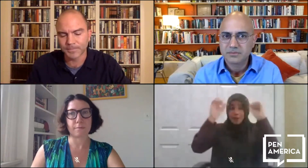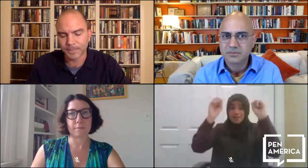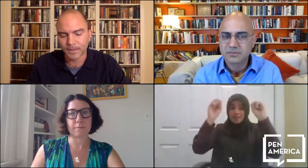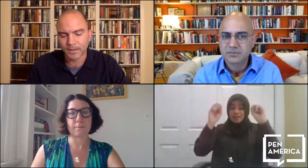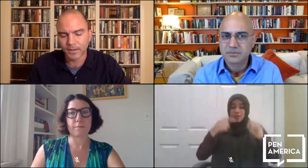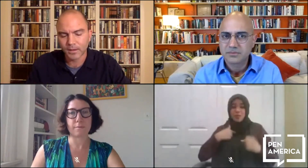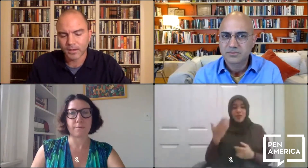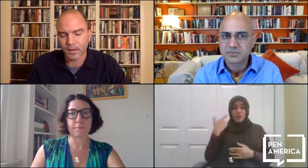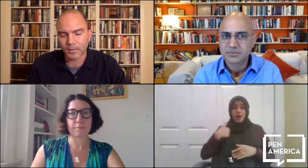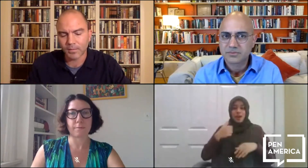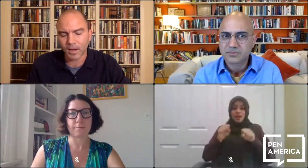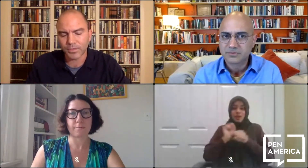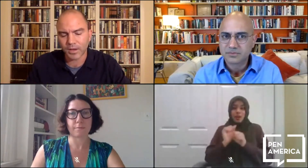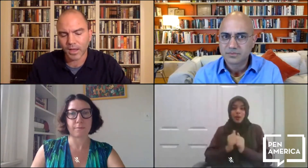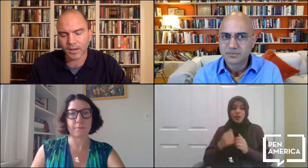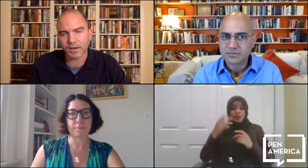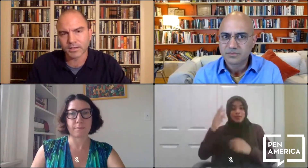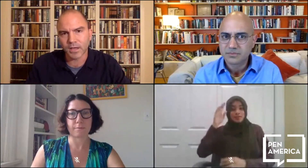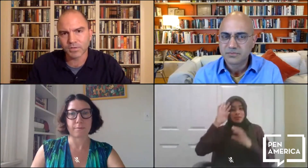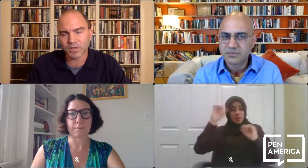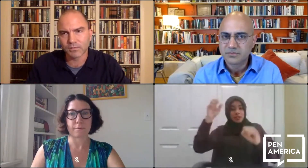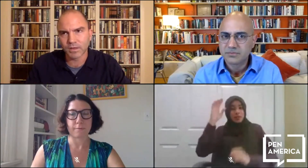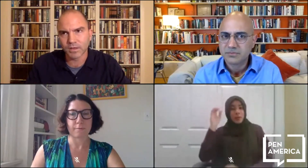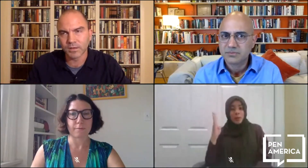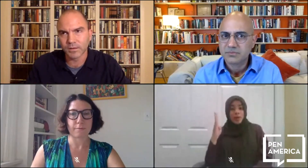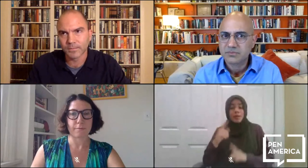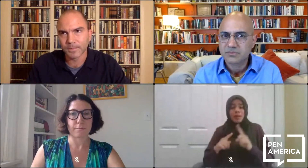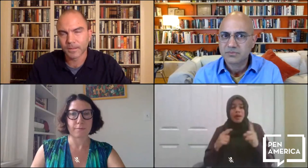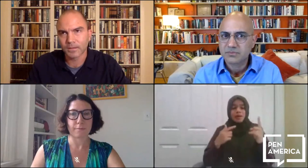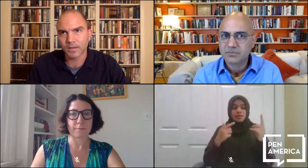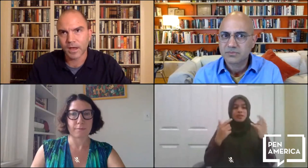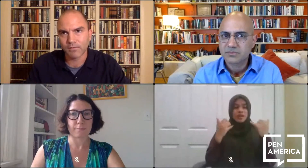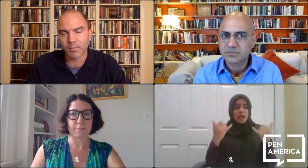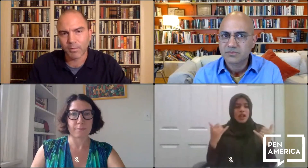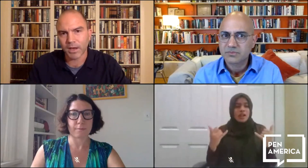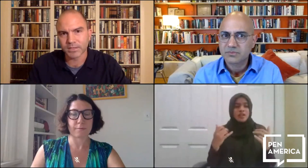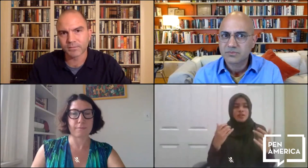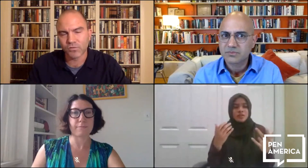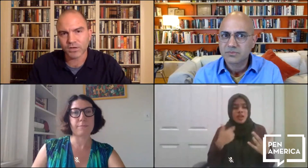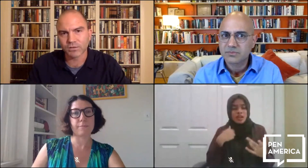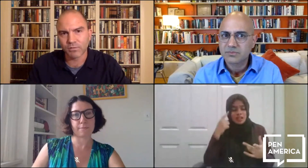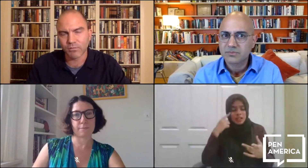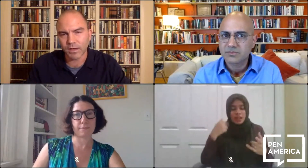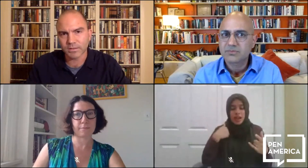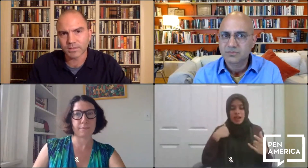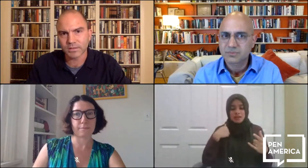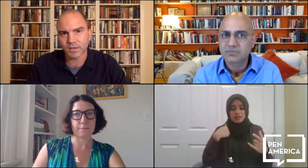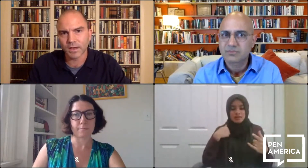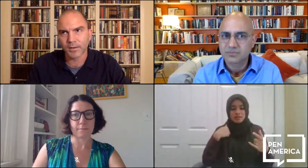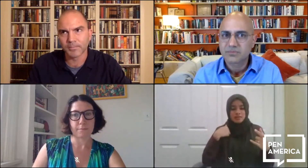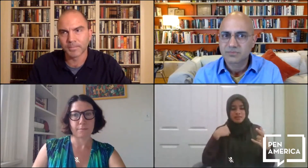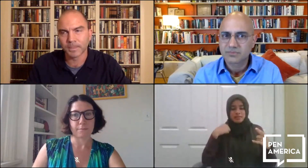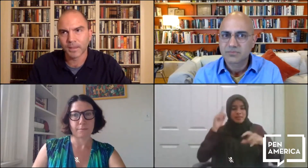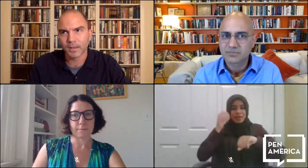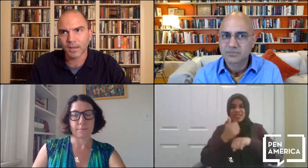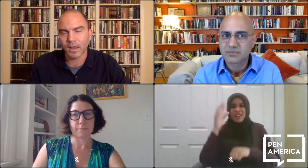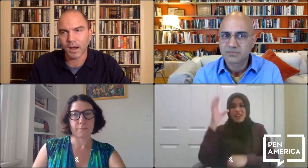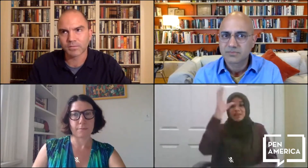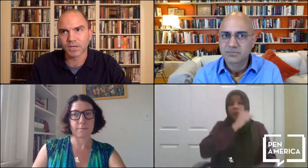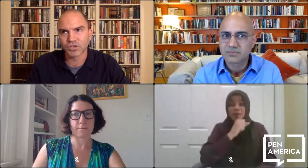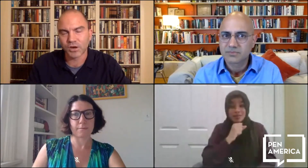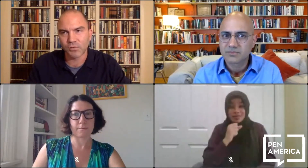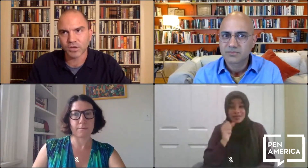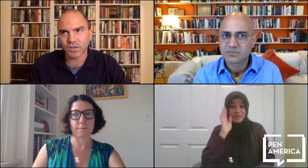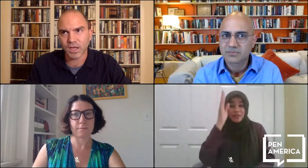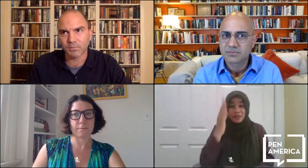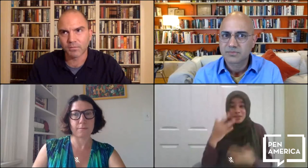journey, I think I had an assumption of the inevitable positive direction of events. And I was in